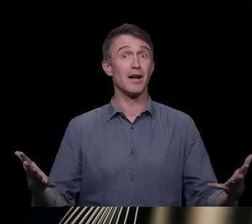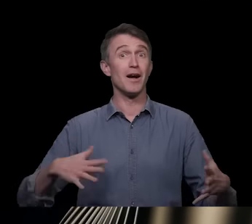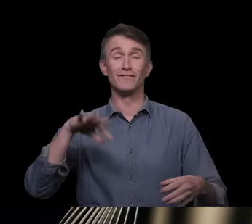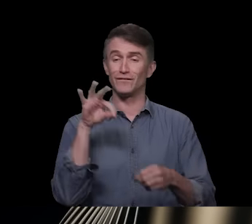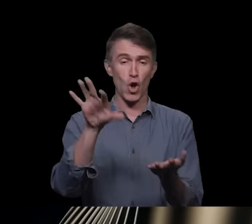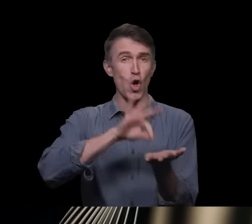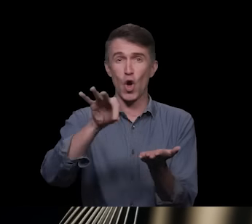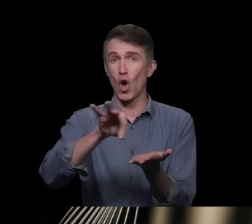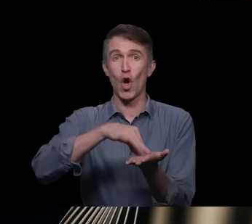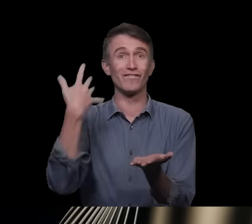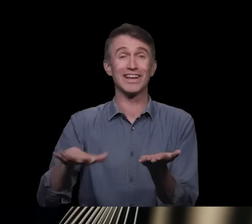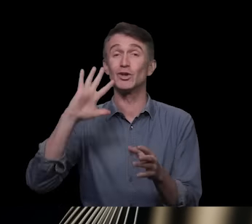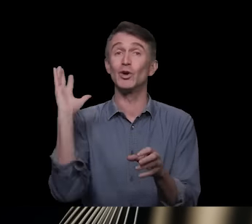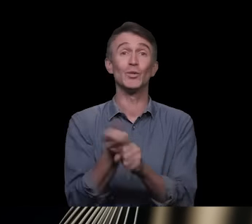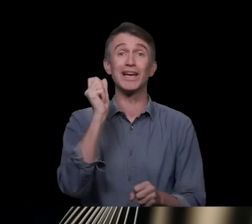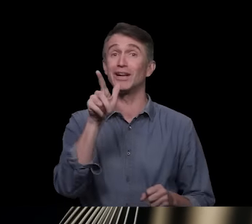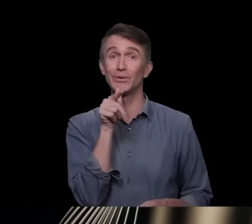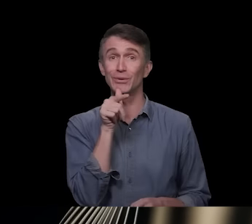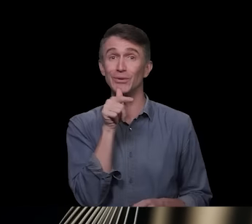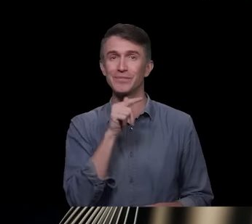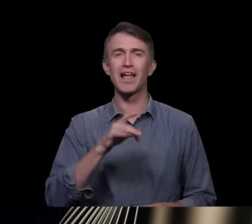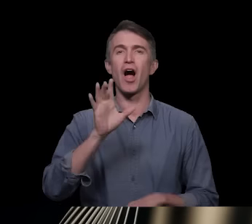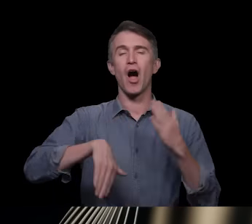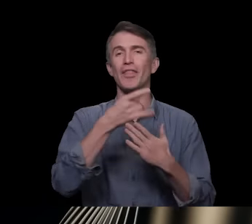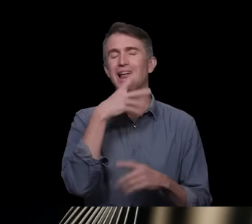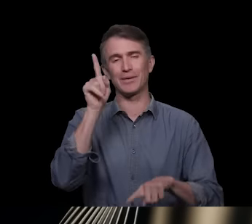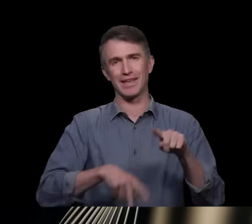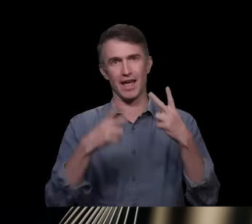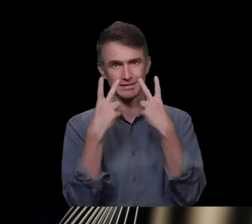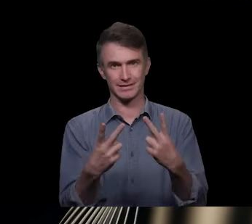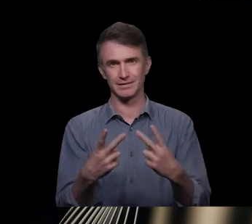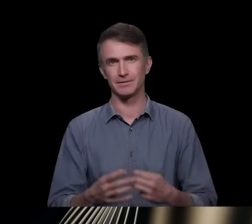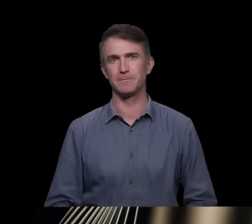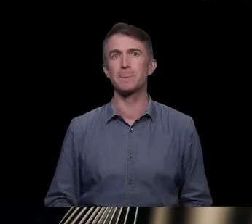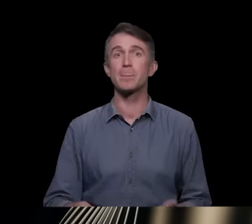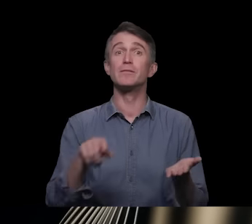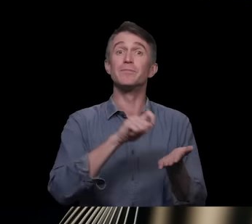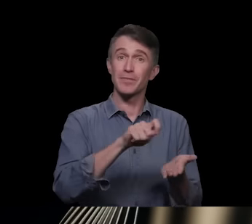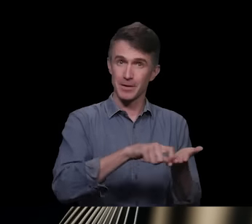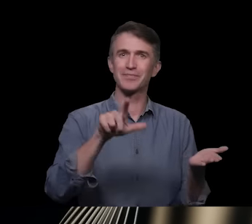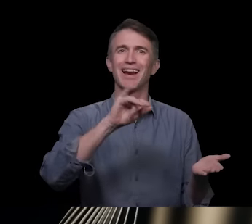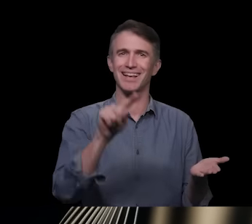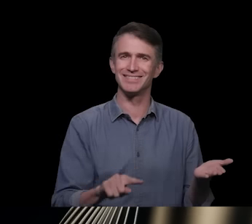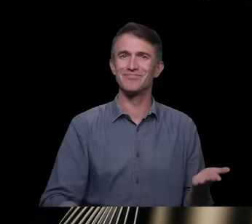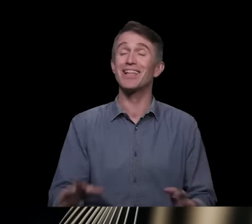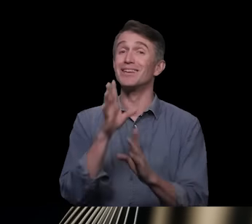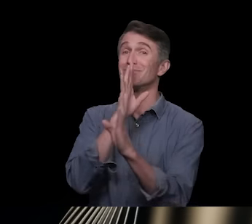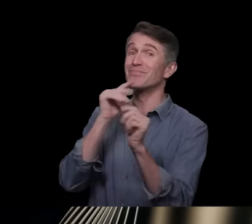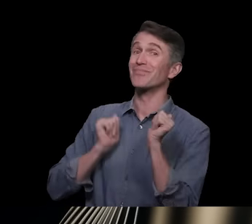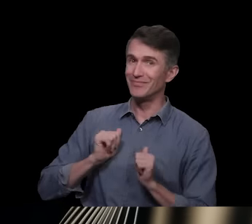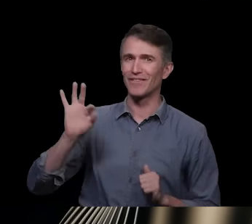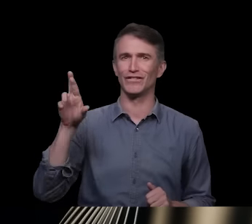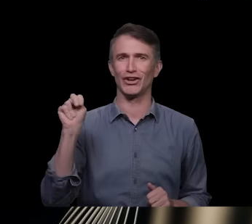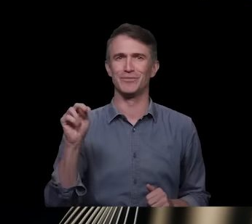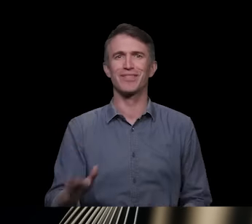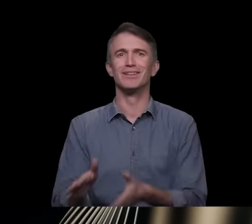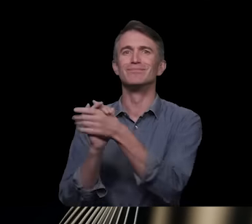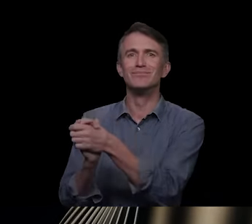votes have been counted, and the winner is All the Light We Cannot See, AD written by Liz Gutman, AD performed by Fern